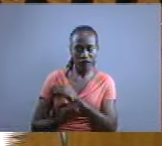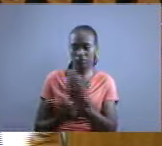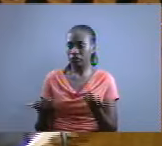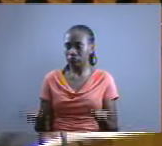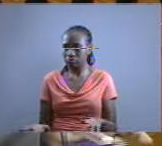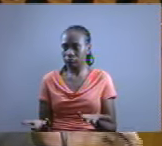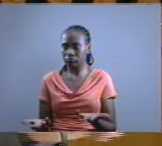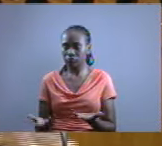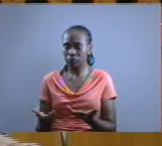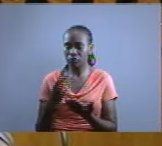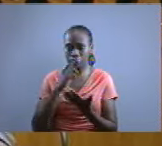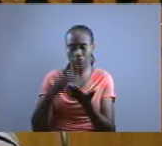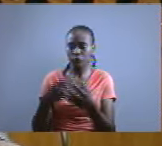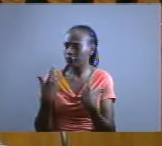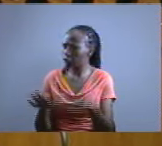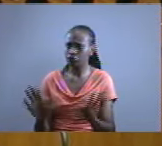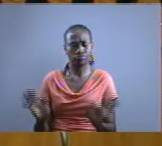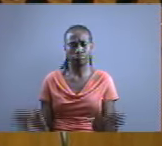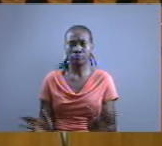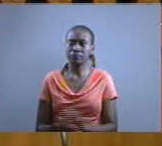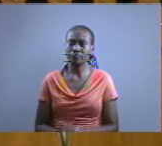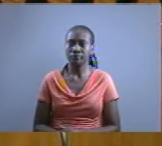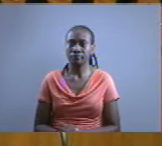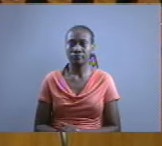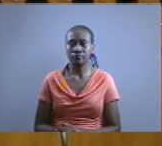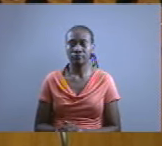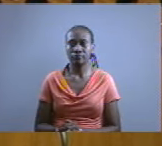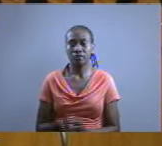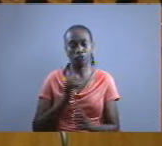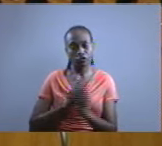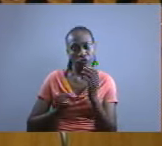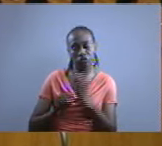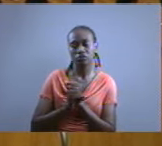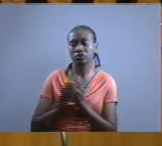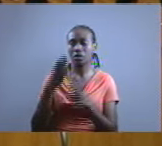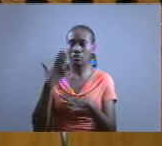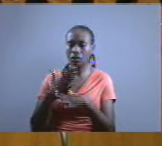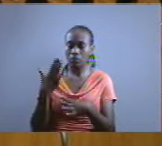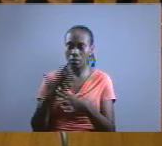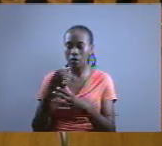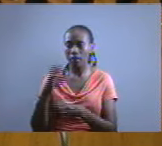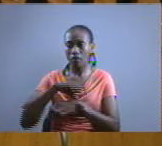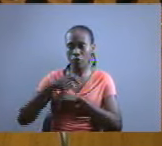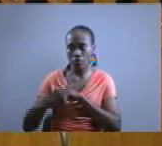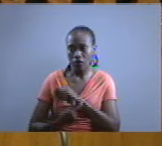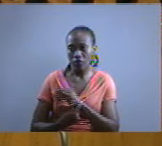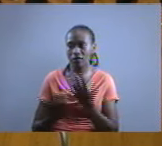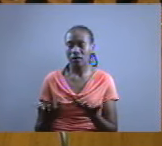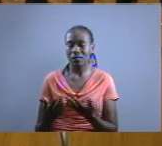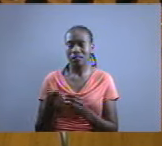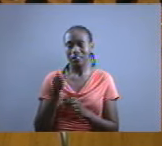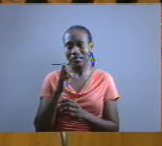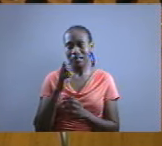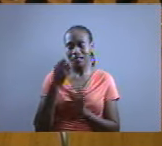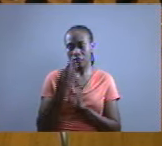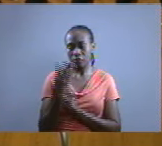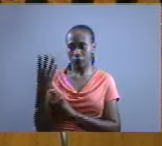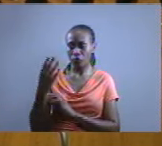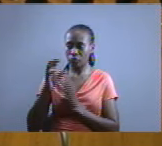and recommendations. International Labour Conference at its 34th session adopted